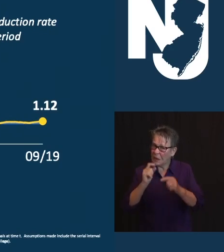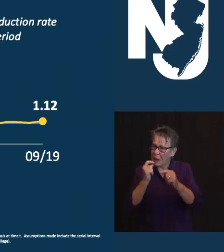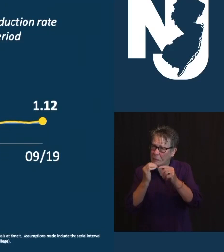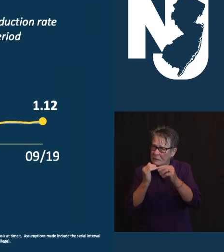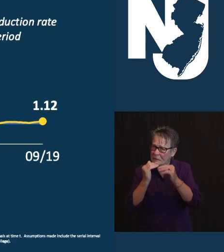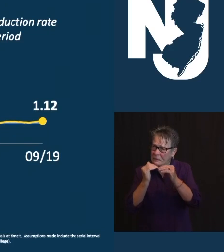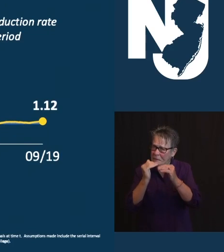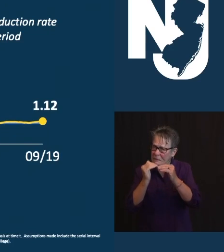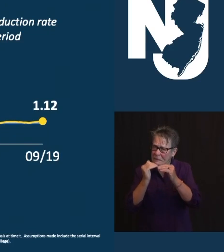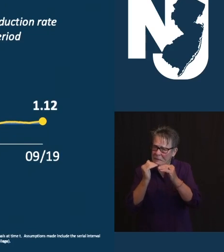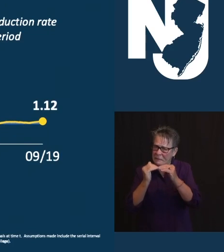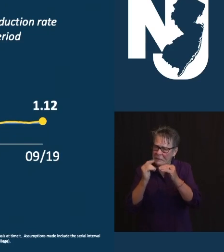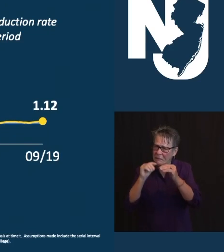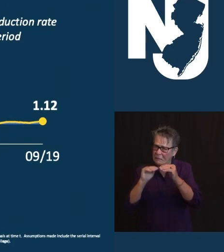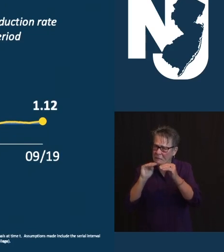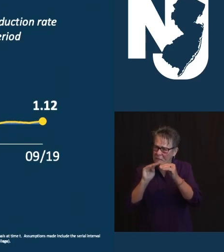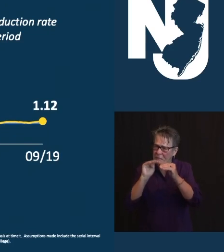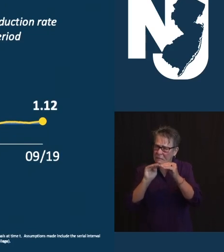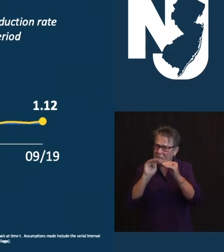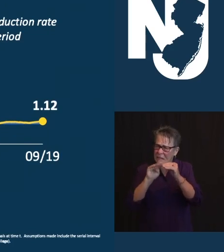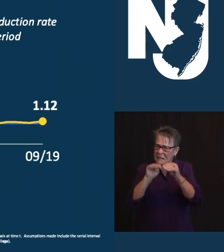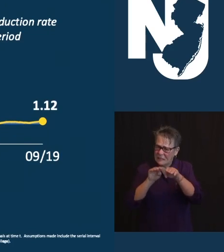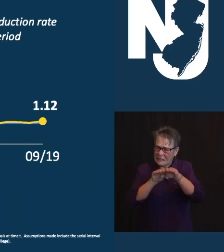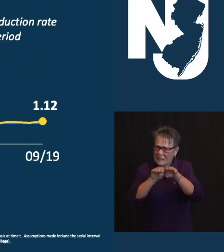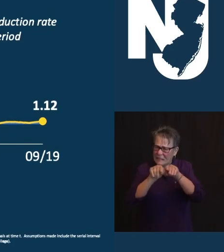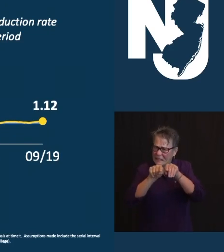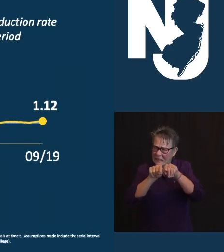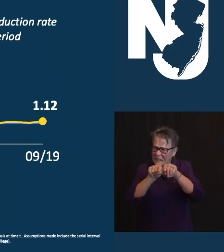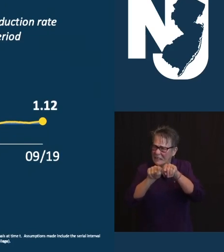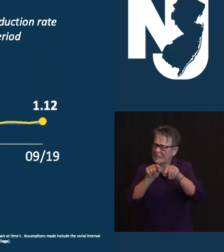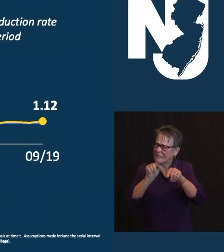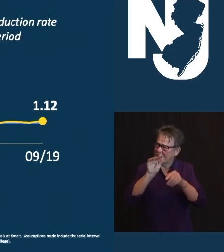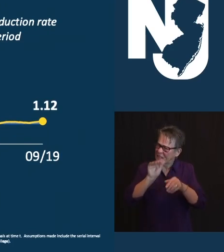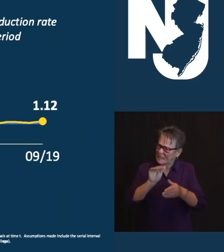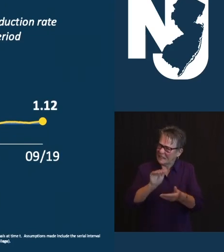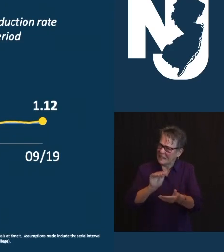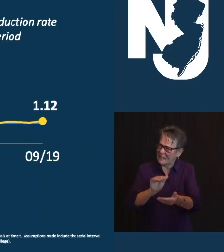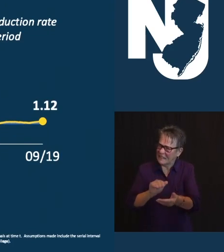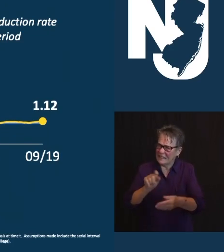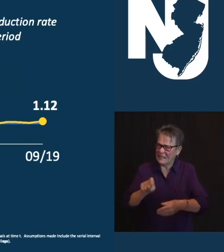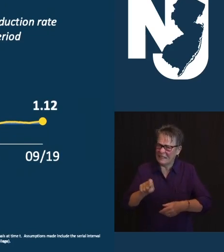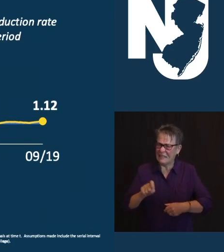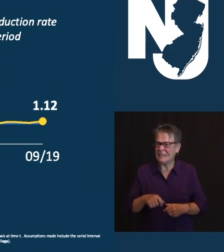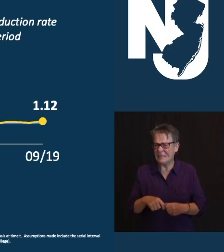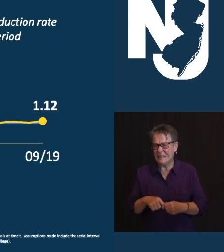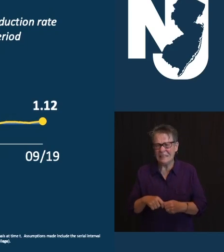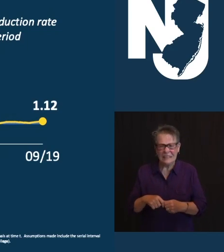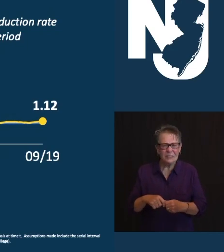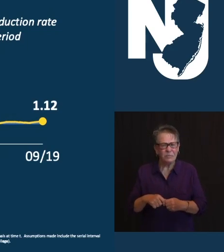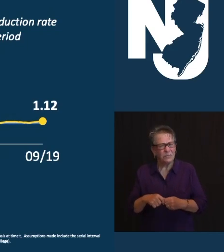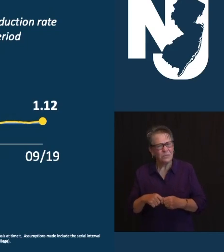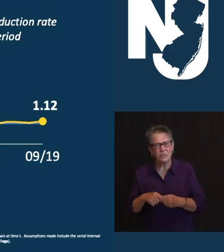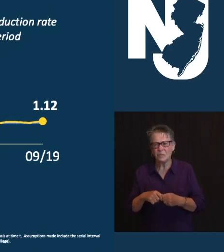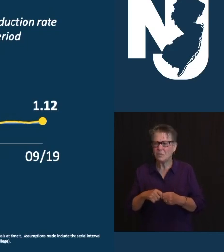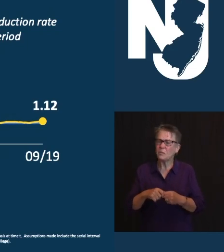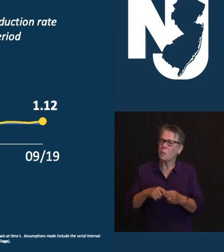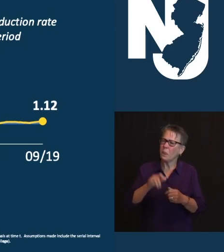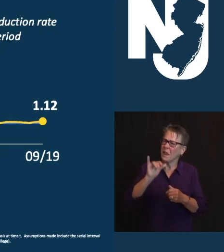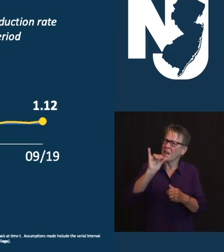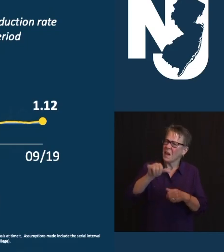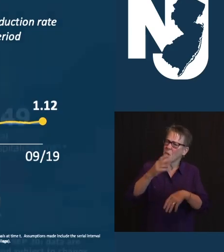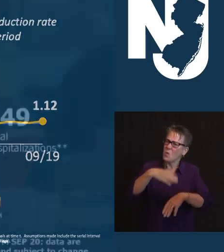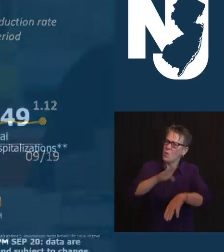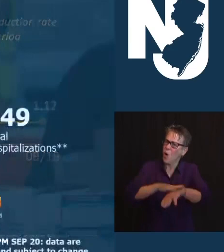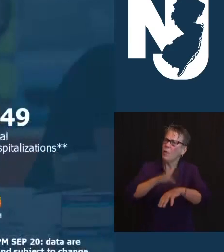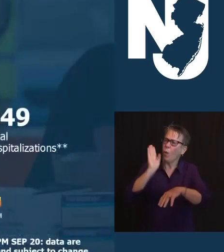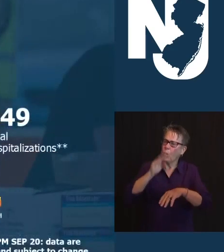the 400 or 500 test days we got, I think you've been of the opinion for a while, it's going to be there for a bit. Our hospitals,